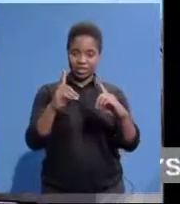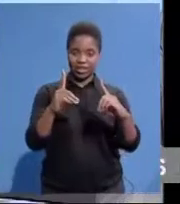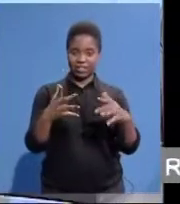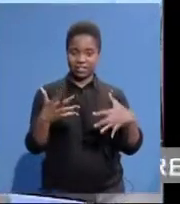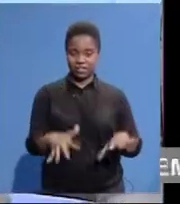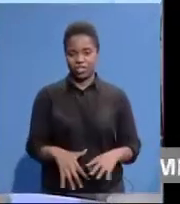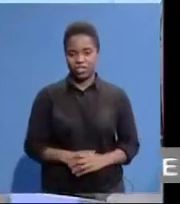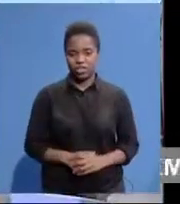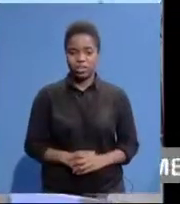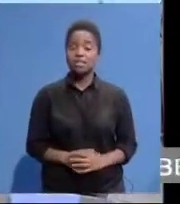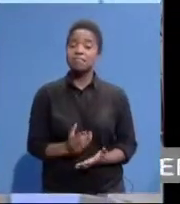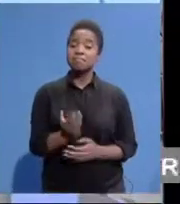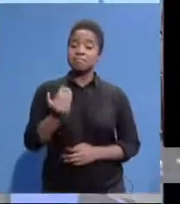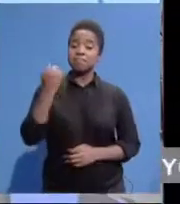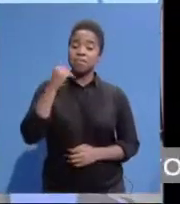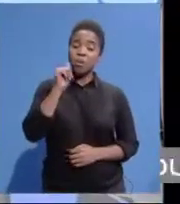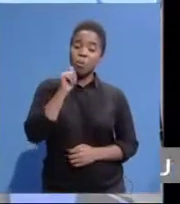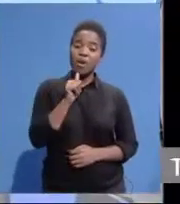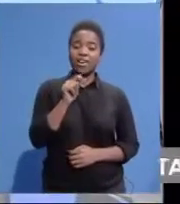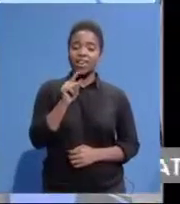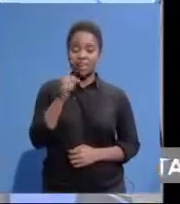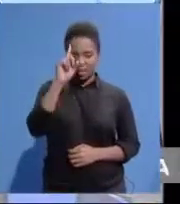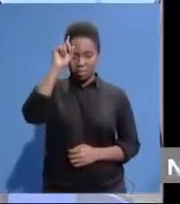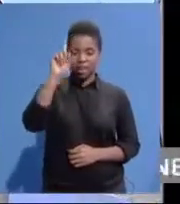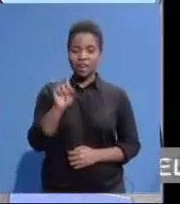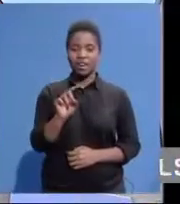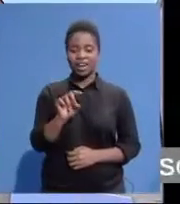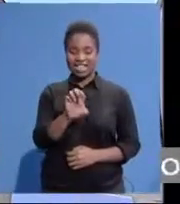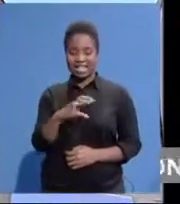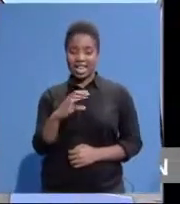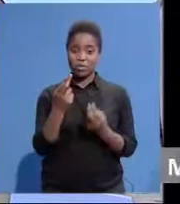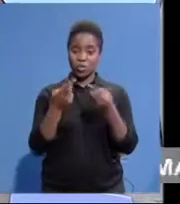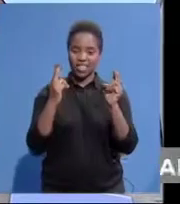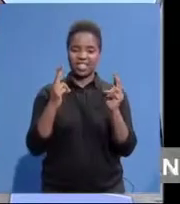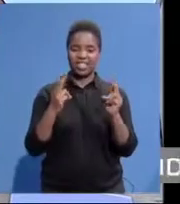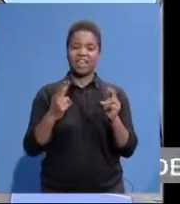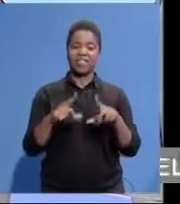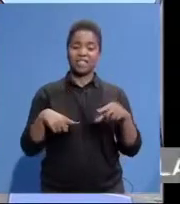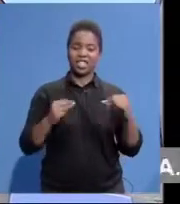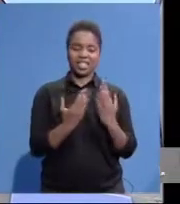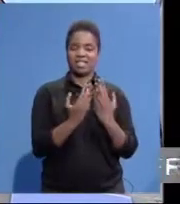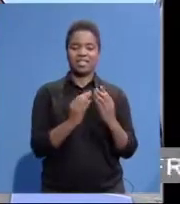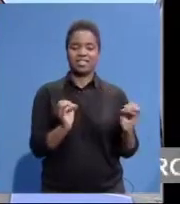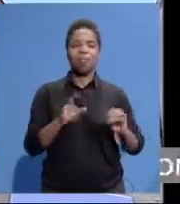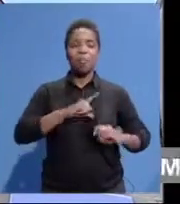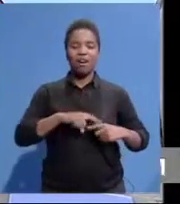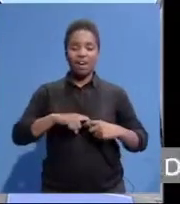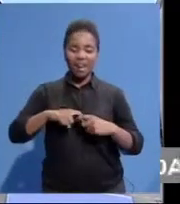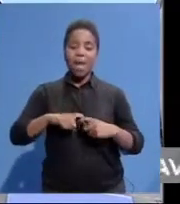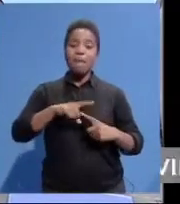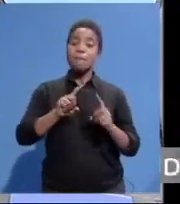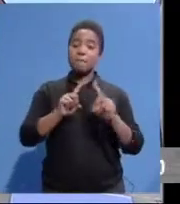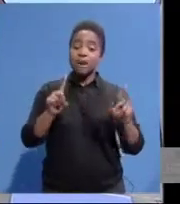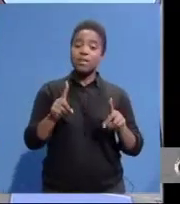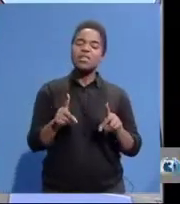at the time, he encouraged young people from an early age to invest in their futures and learn as much as they can and go as high as they